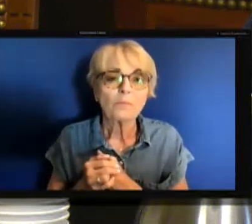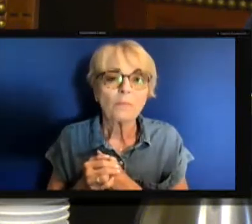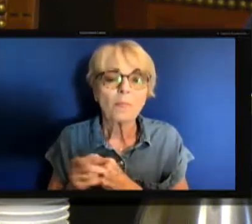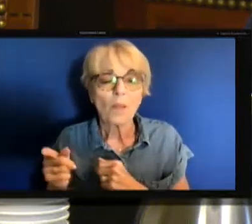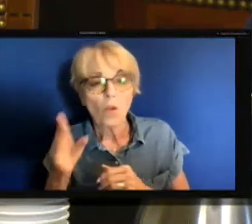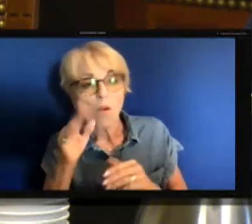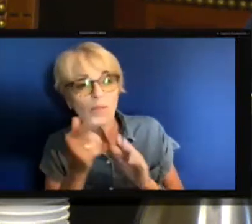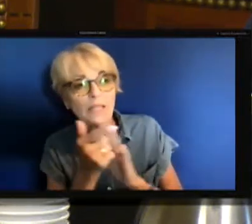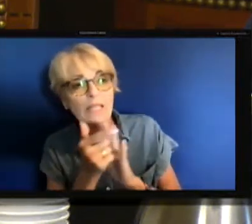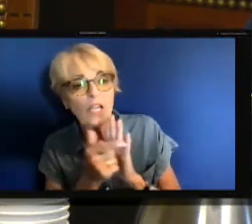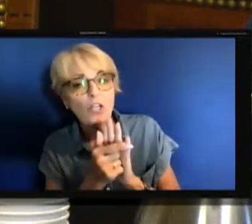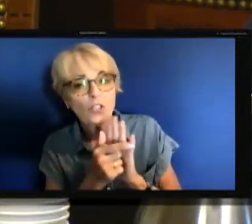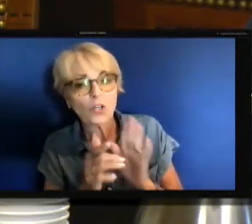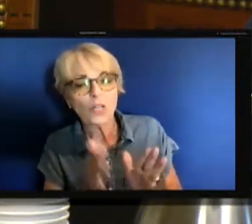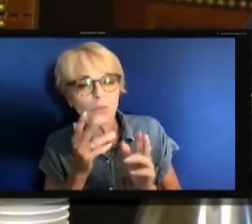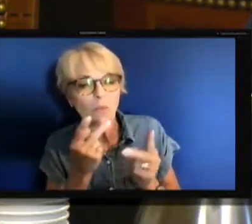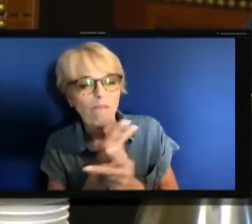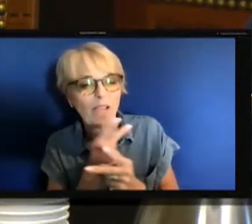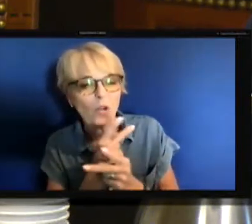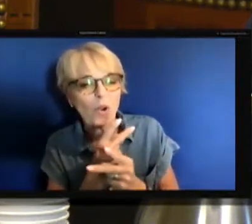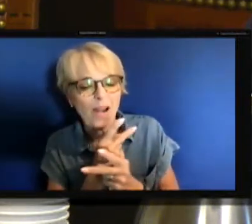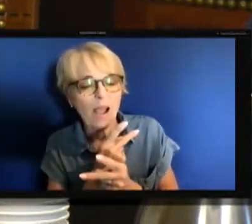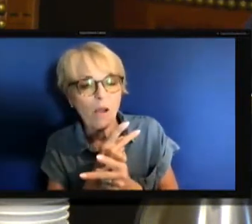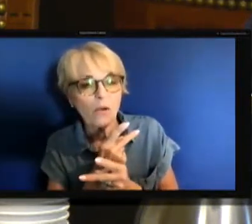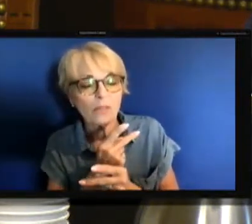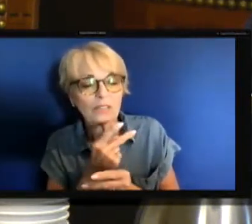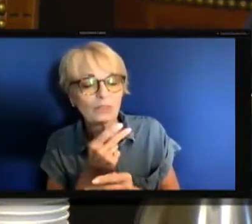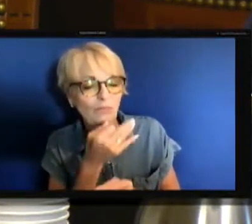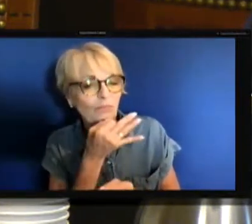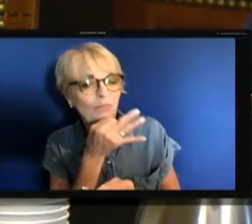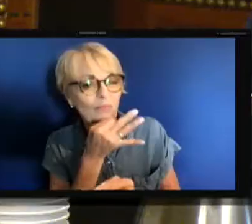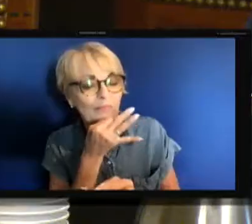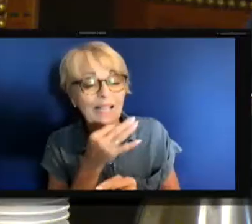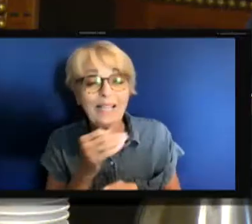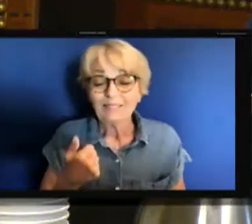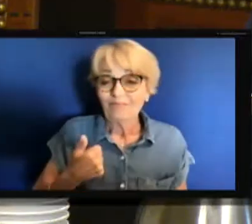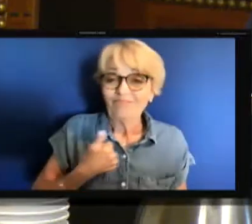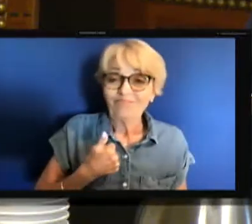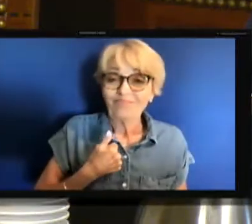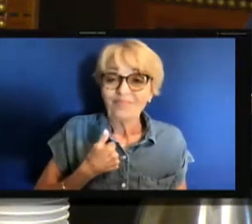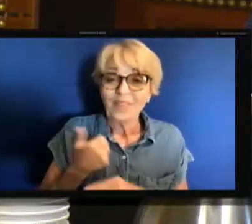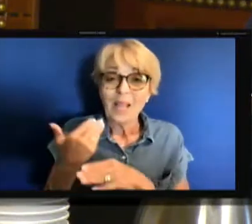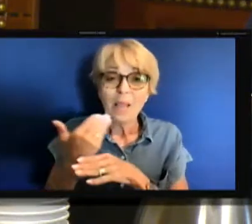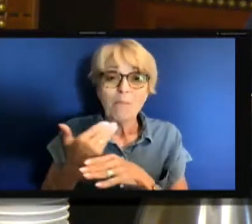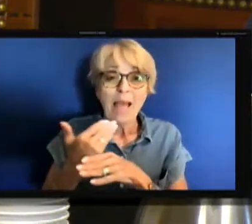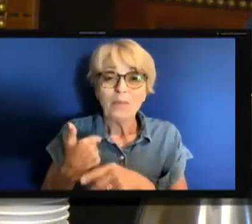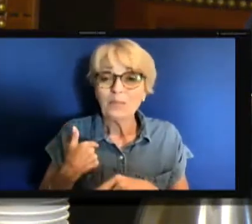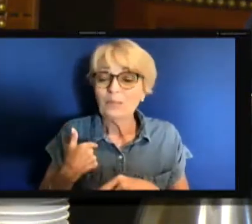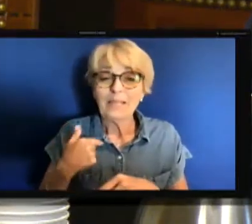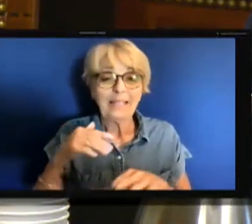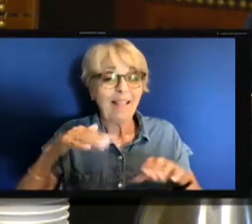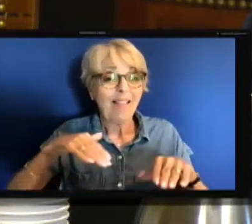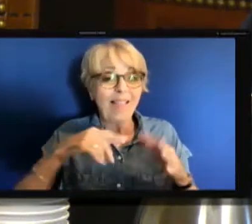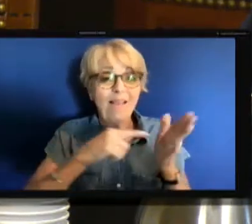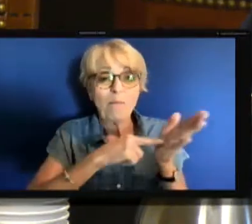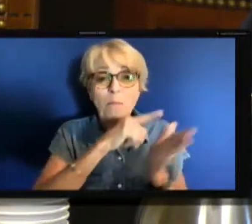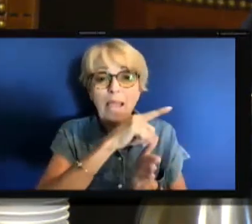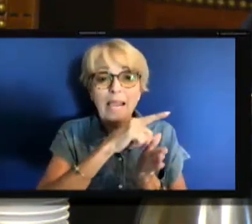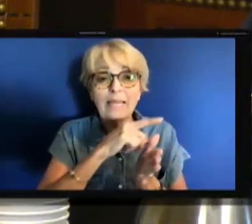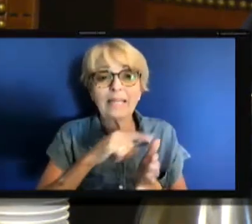that sooner than later. I'll tell you that, me personally, it really bothers me that they have not been paid, but Bounce has been